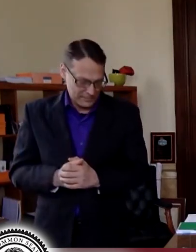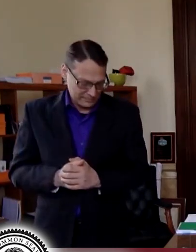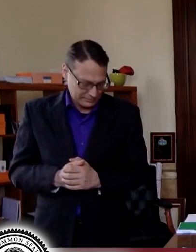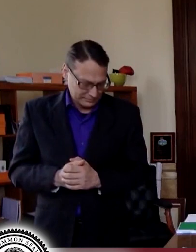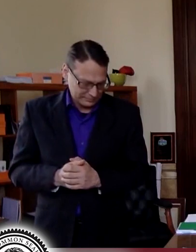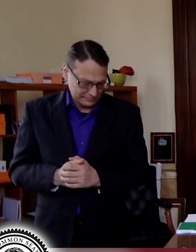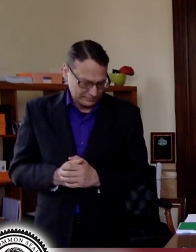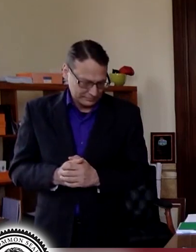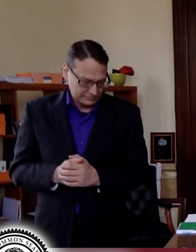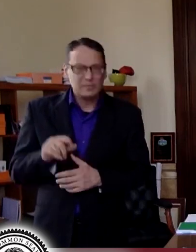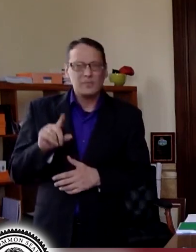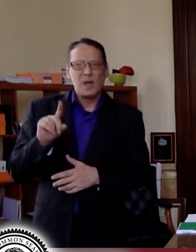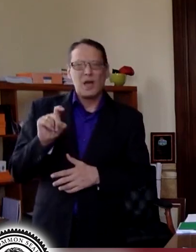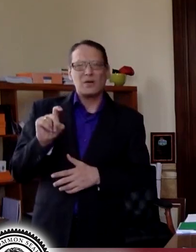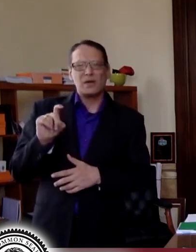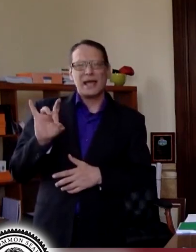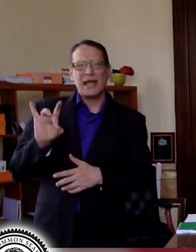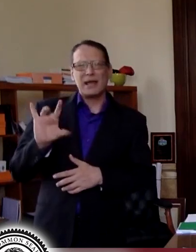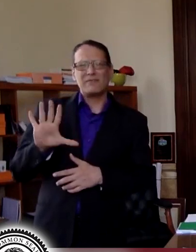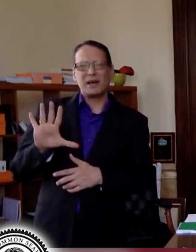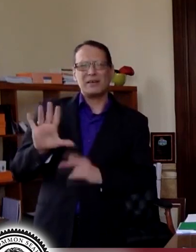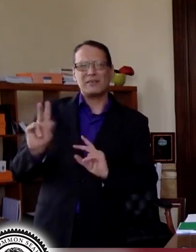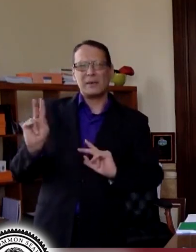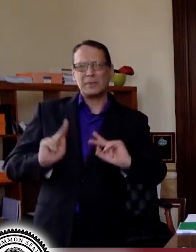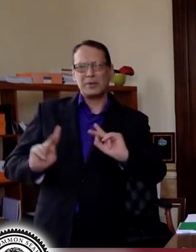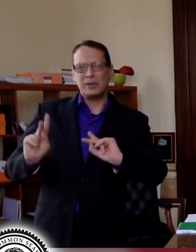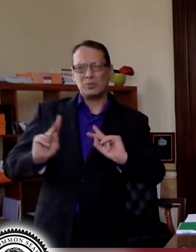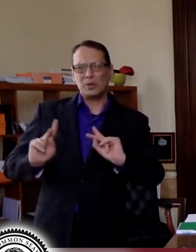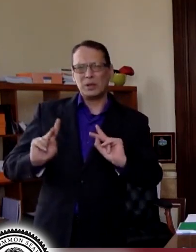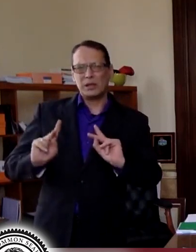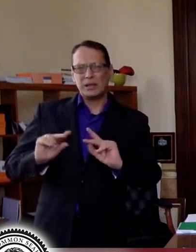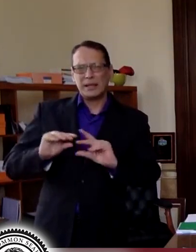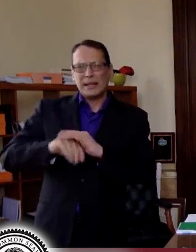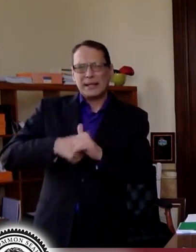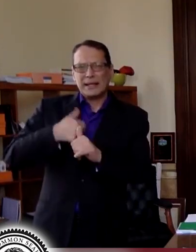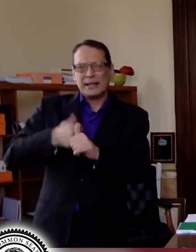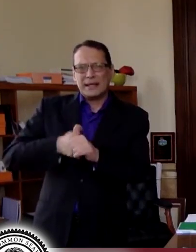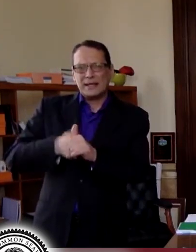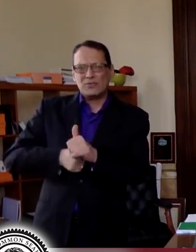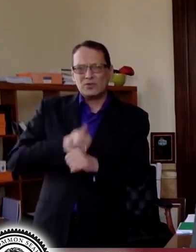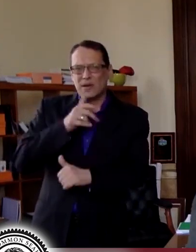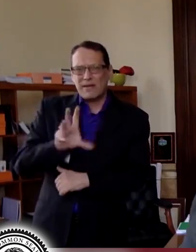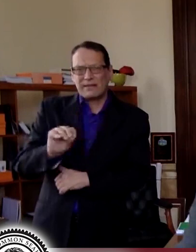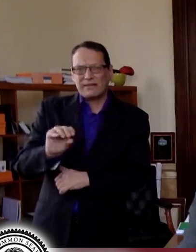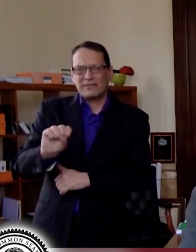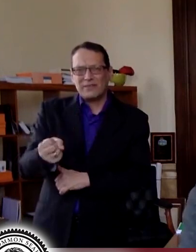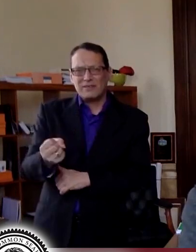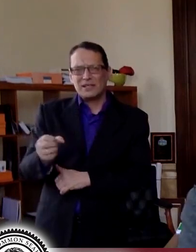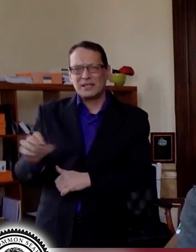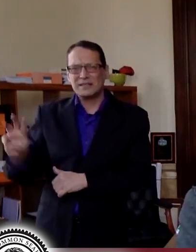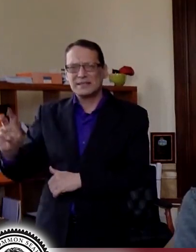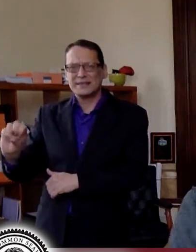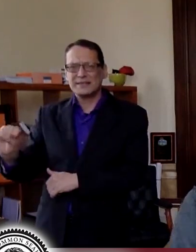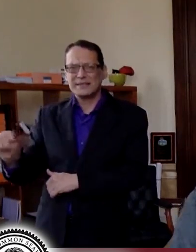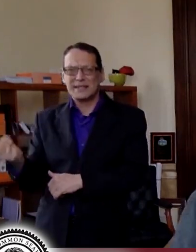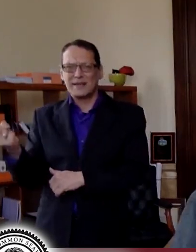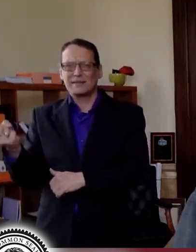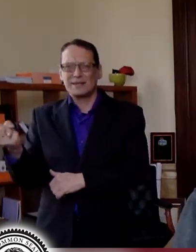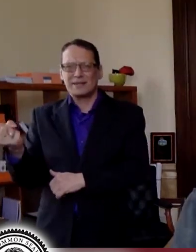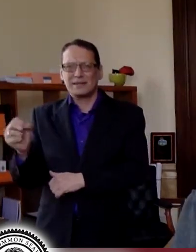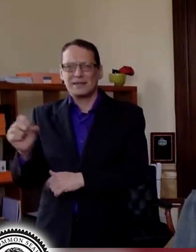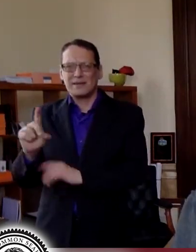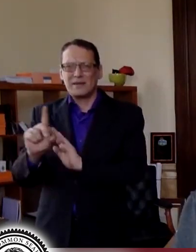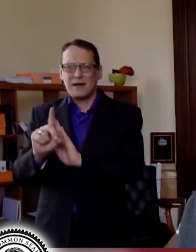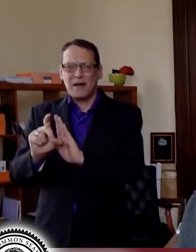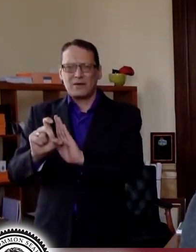over 180, 185 people in each category who have been